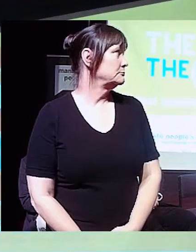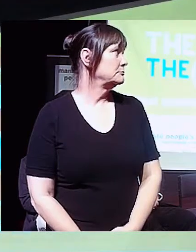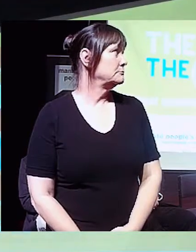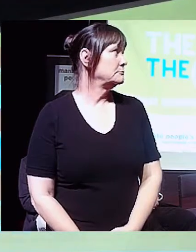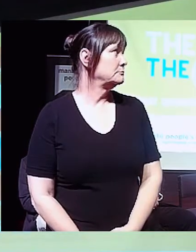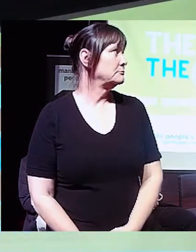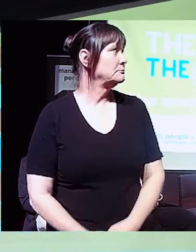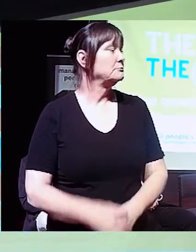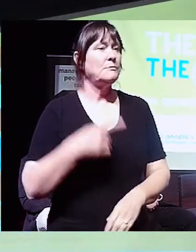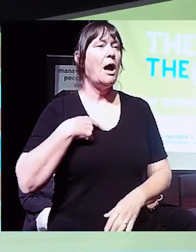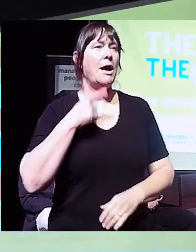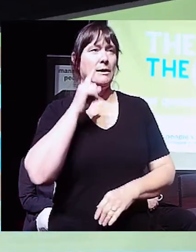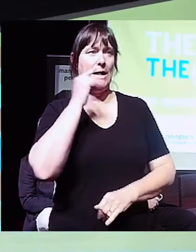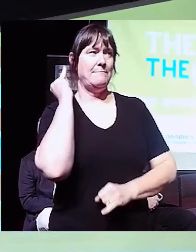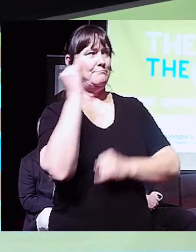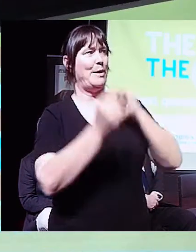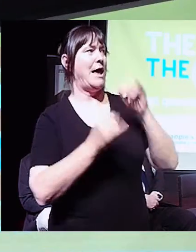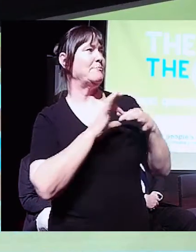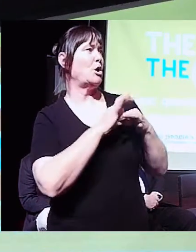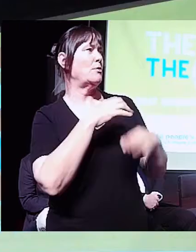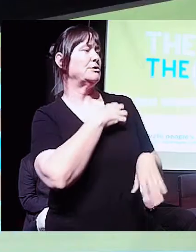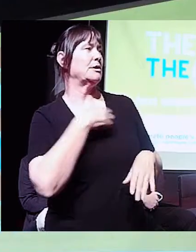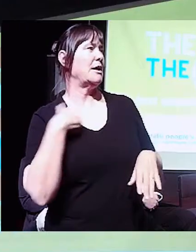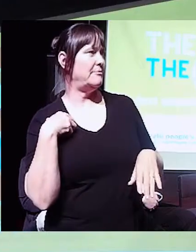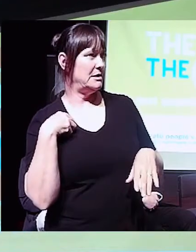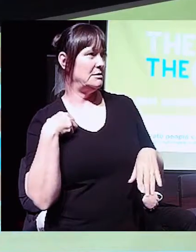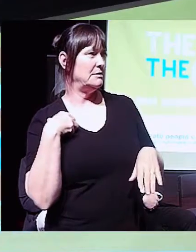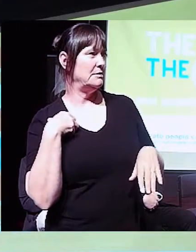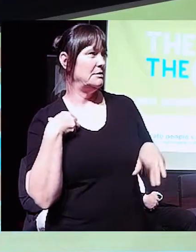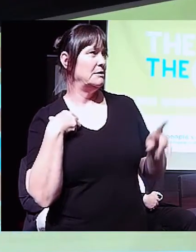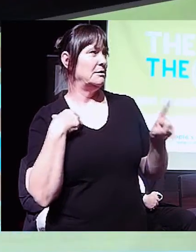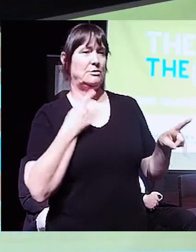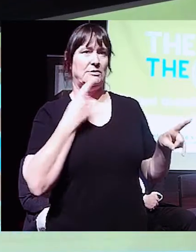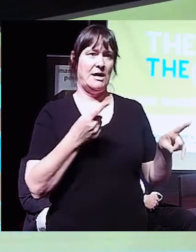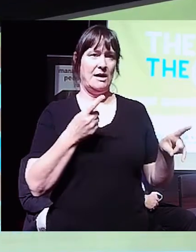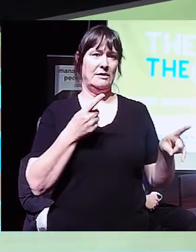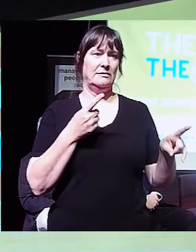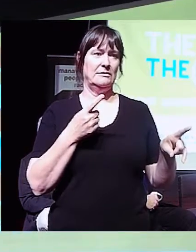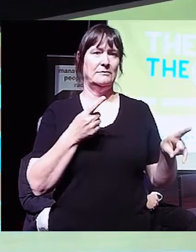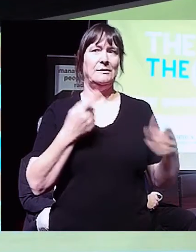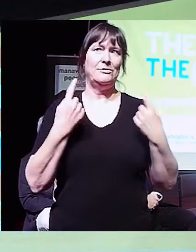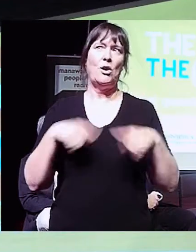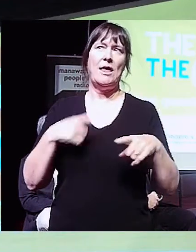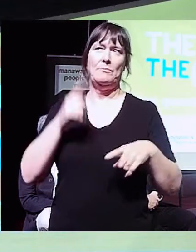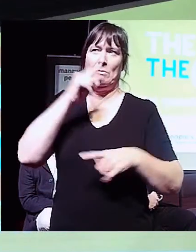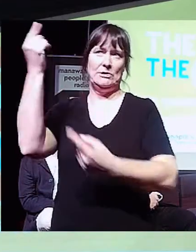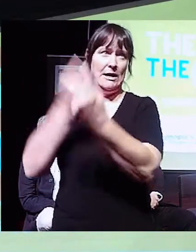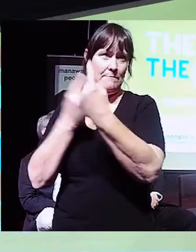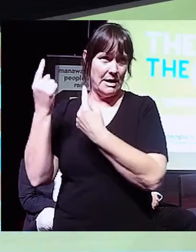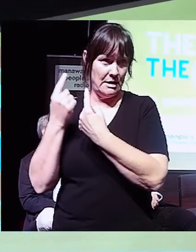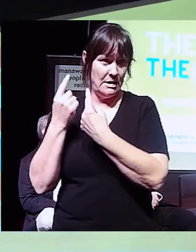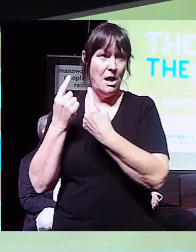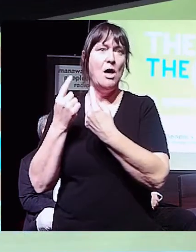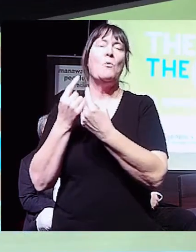Well, look, I can't blame the current coalition government for not being confident in their border to bring people back in. We had hundreds of people, border workers not being tested.